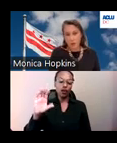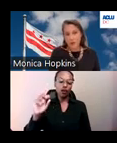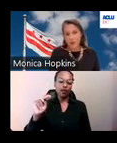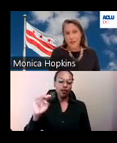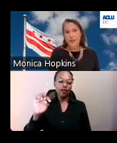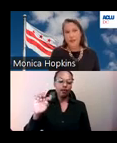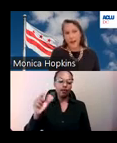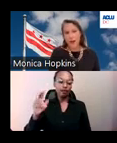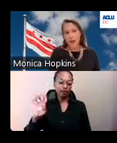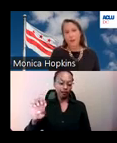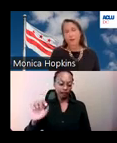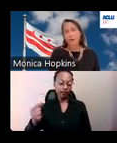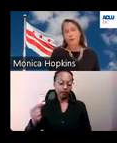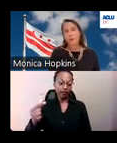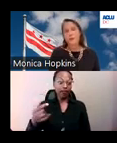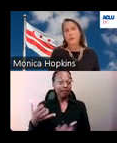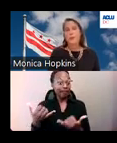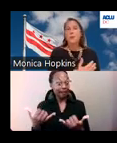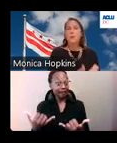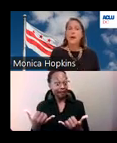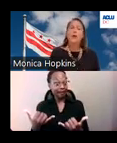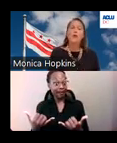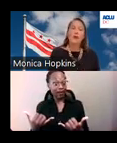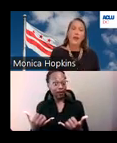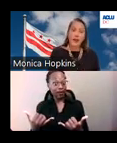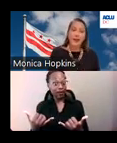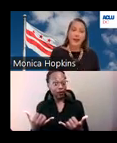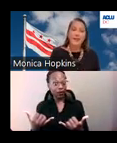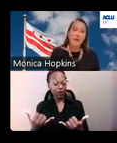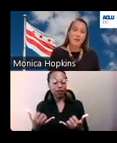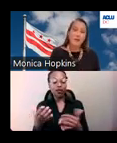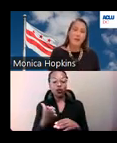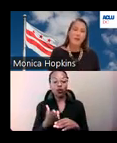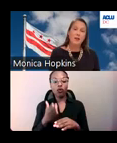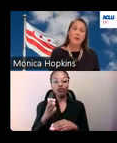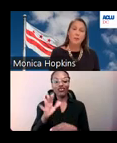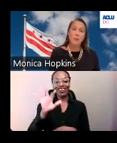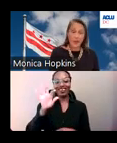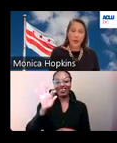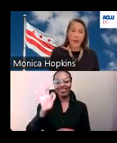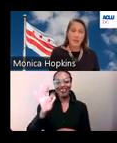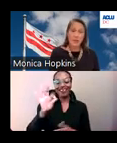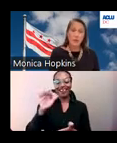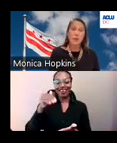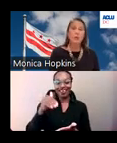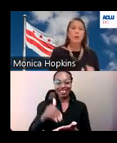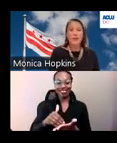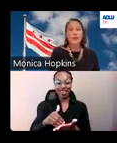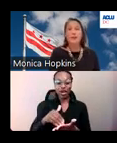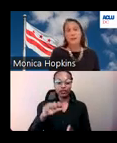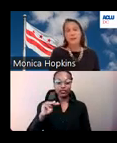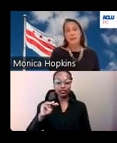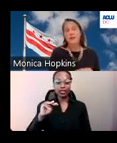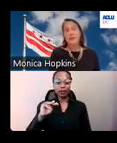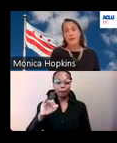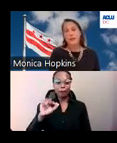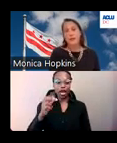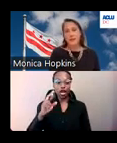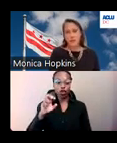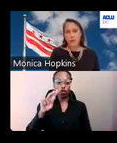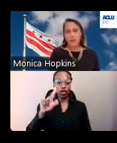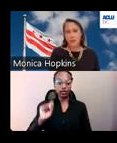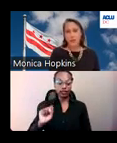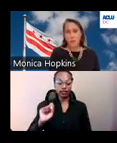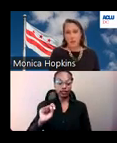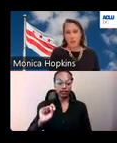followed now by over 9,000 migrants being bused into